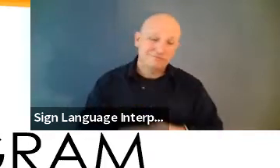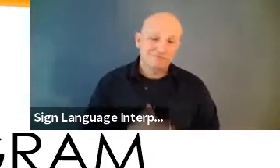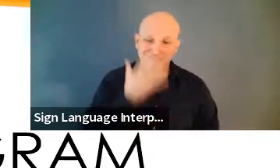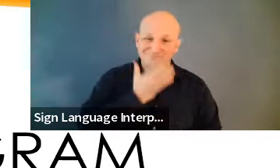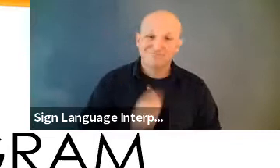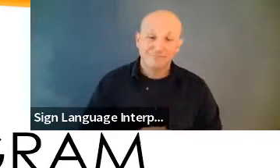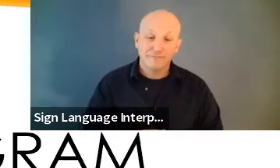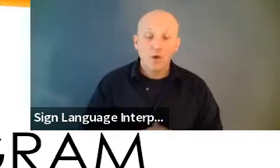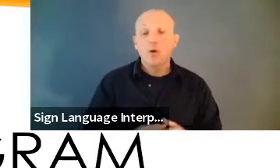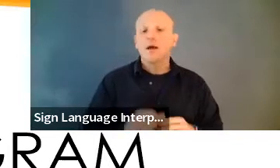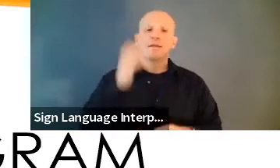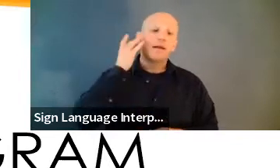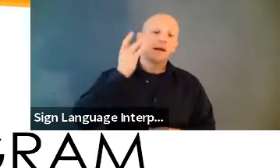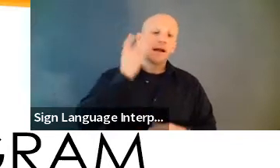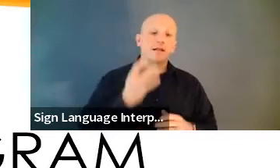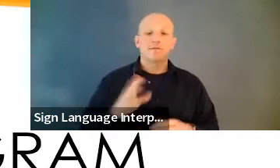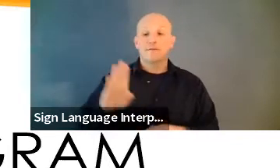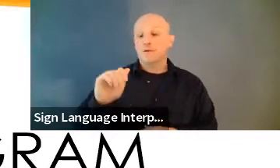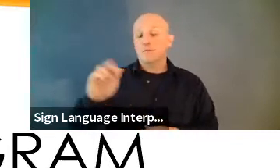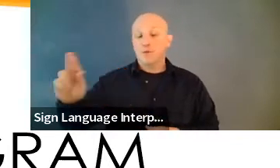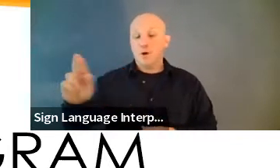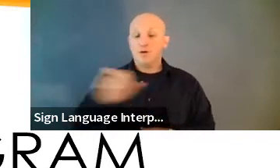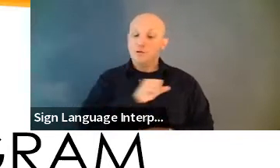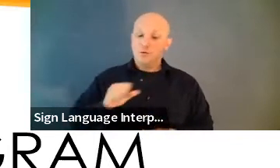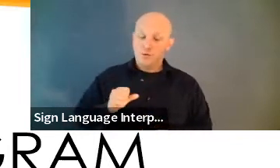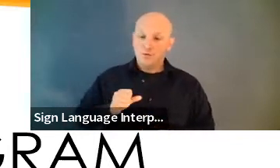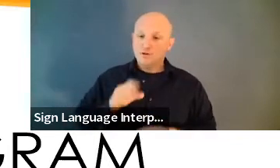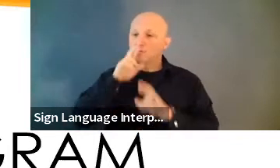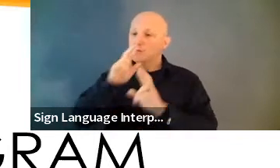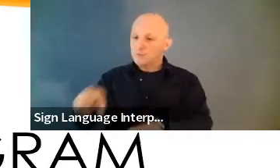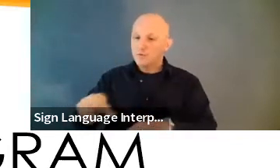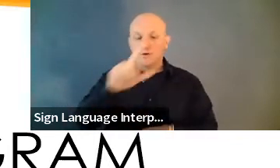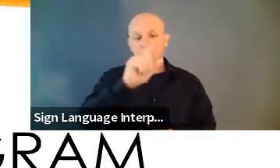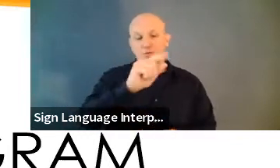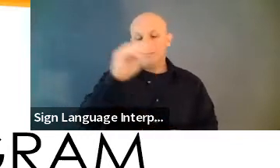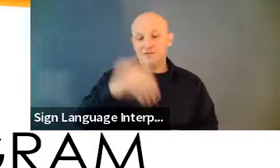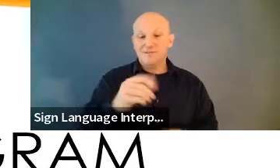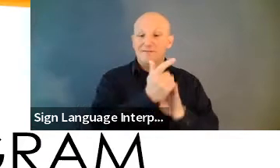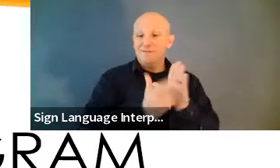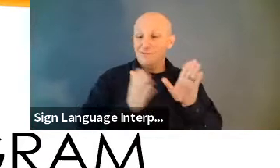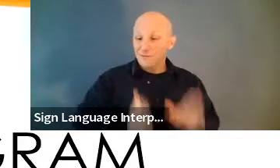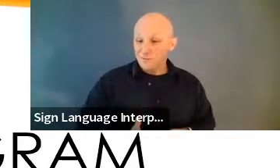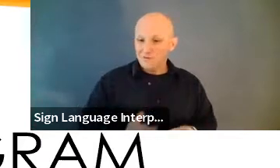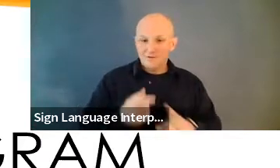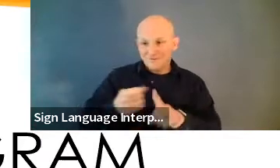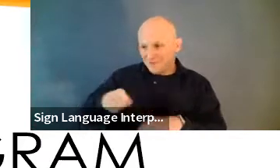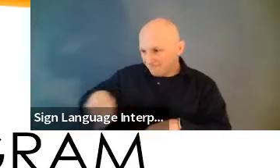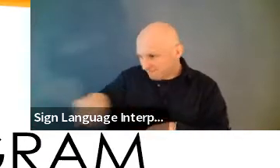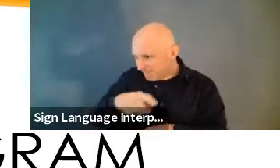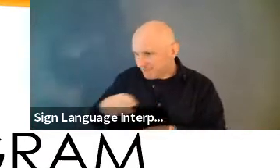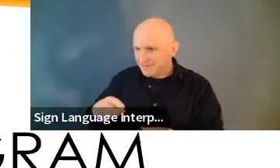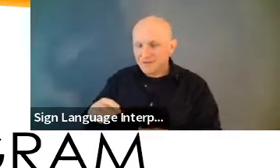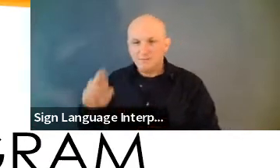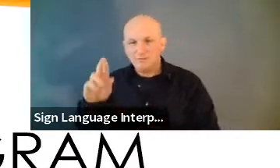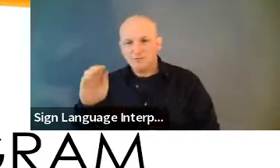the California Bar Association reports that only about 20% of lawyers identify as coming from a racially minoritized